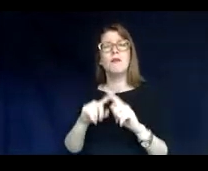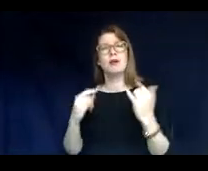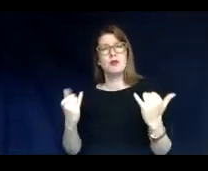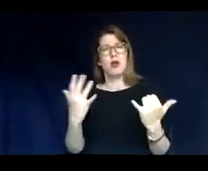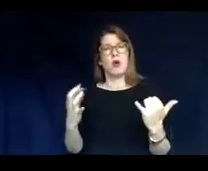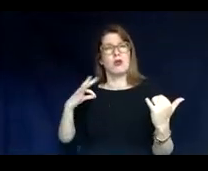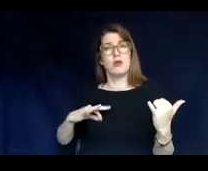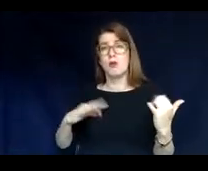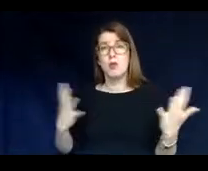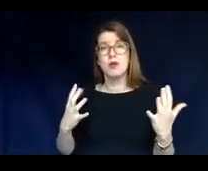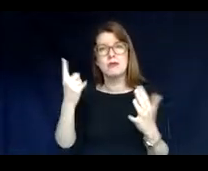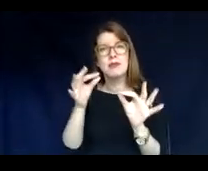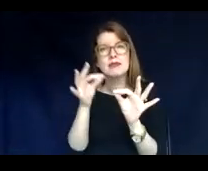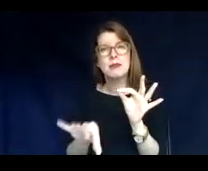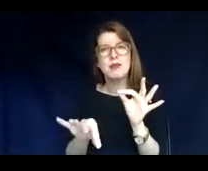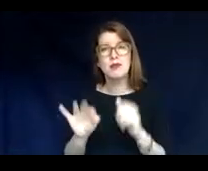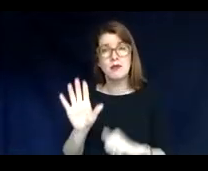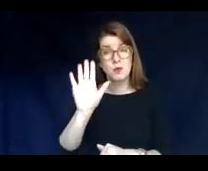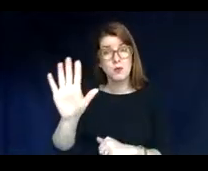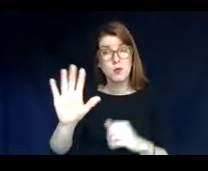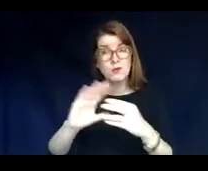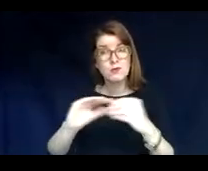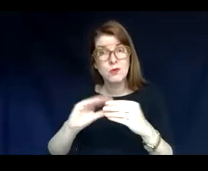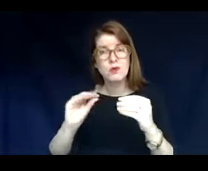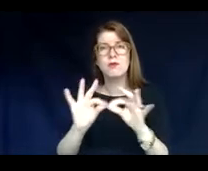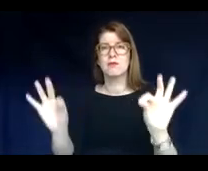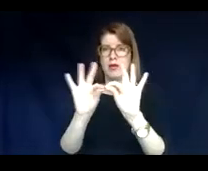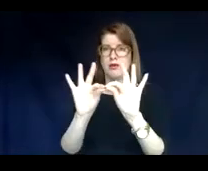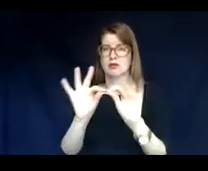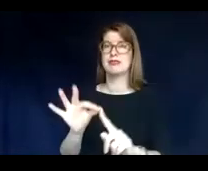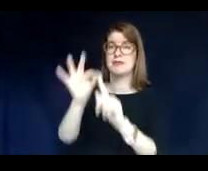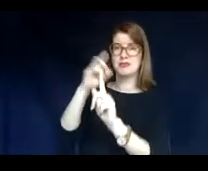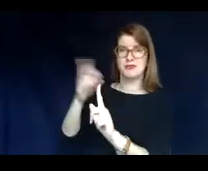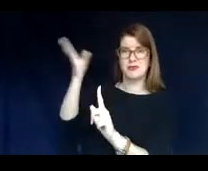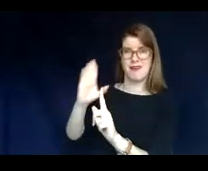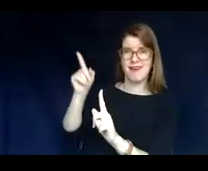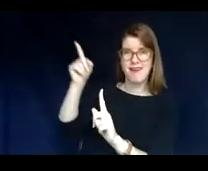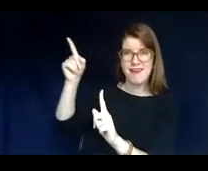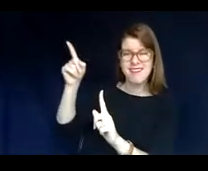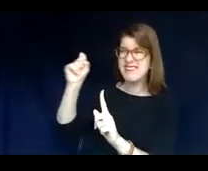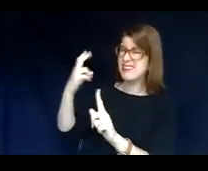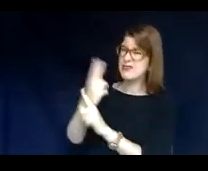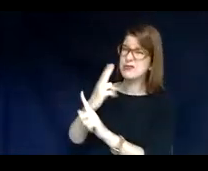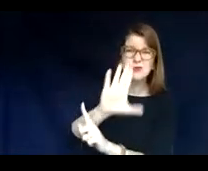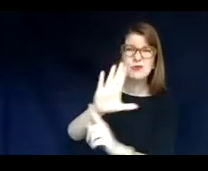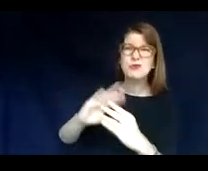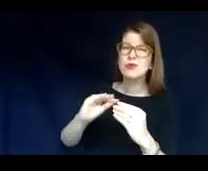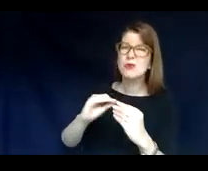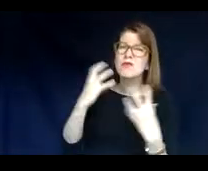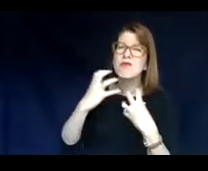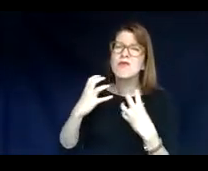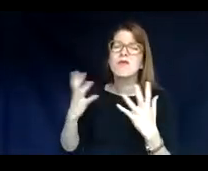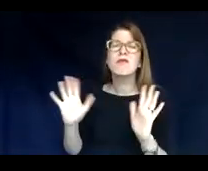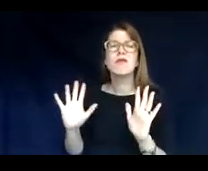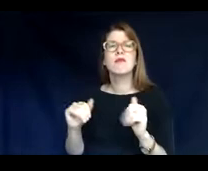something really simple. Your story matters, especially to God, and He can use it in amazing ways. Now,